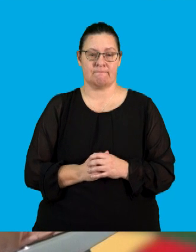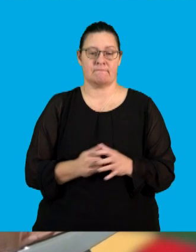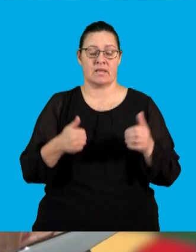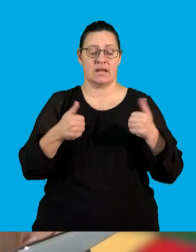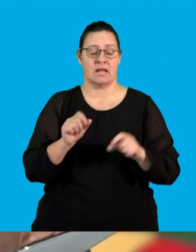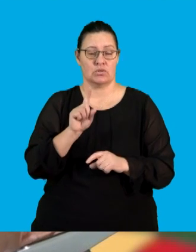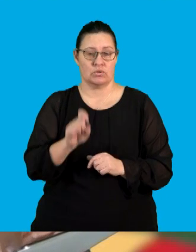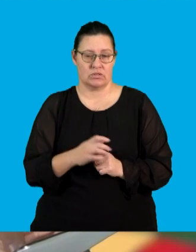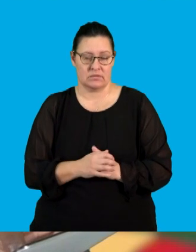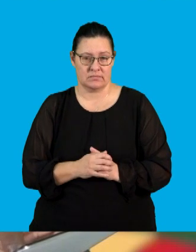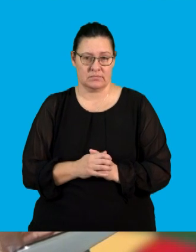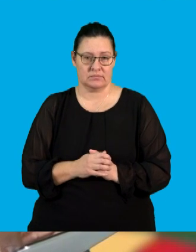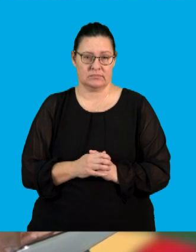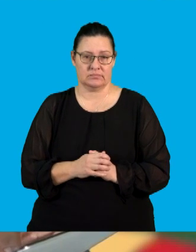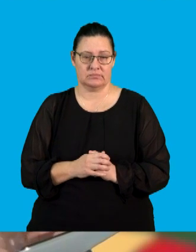Next question.